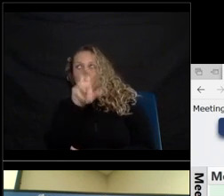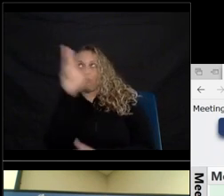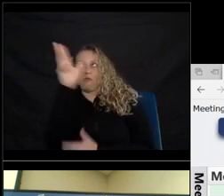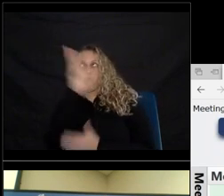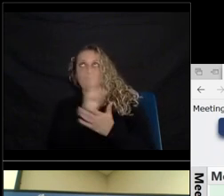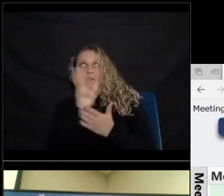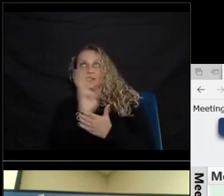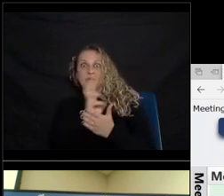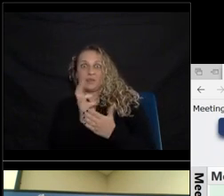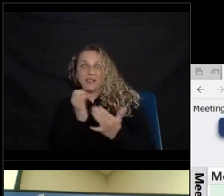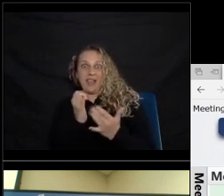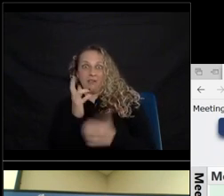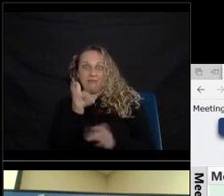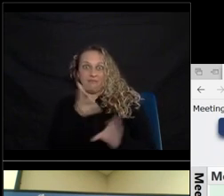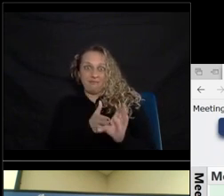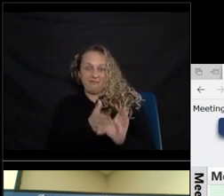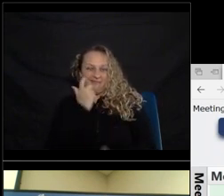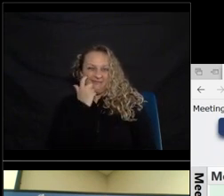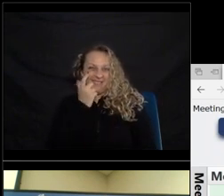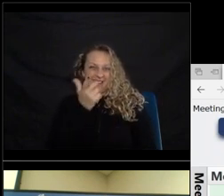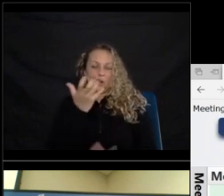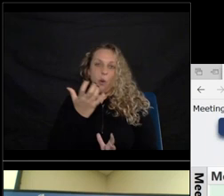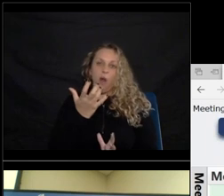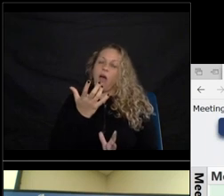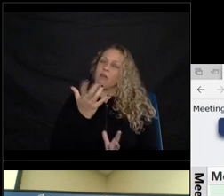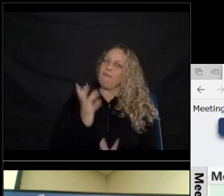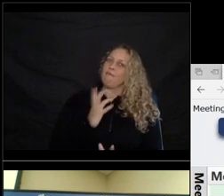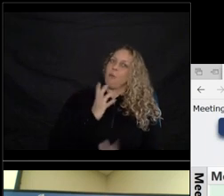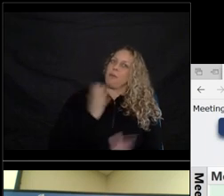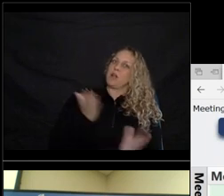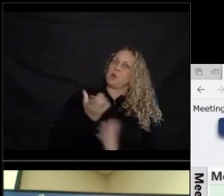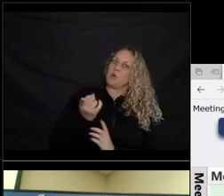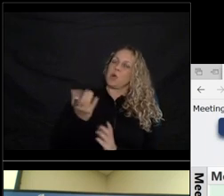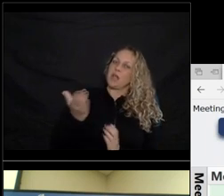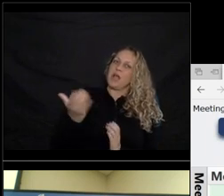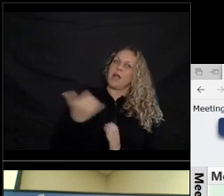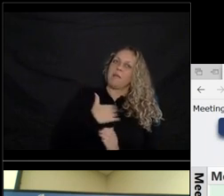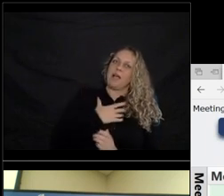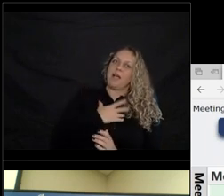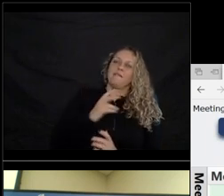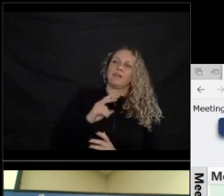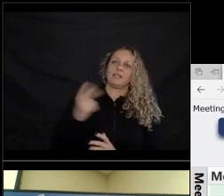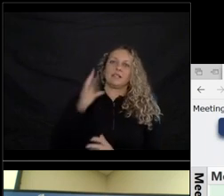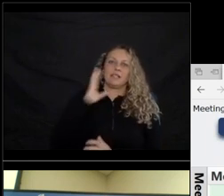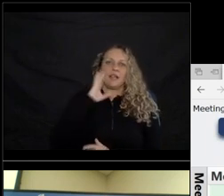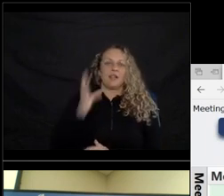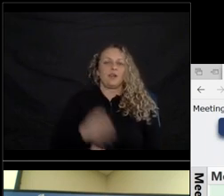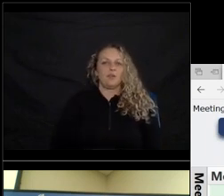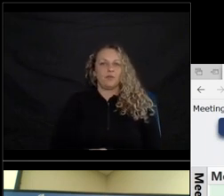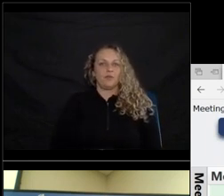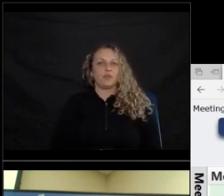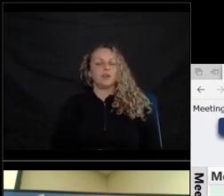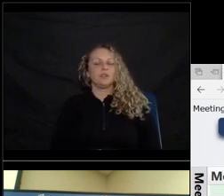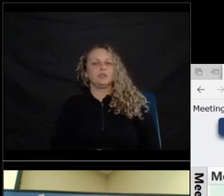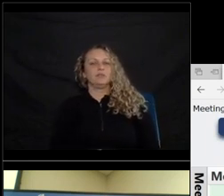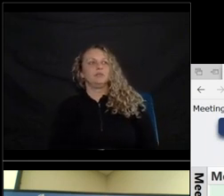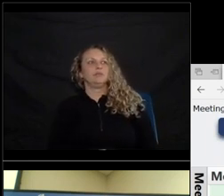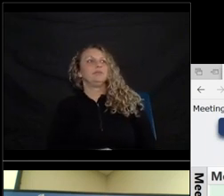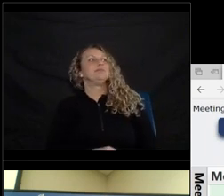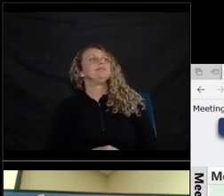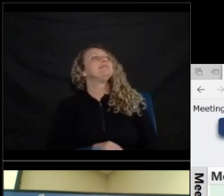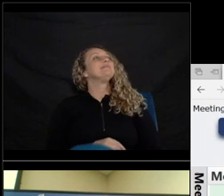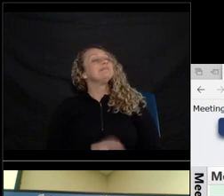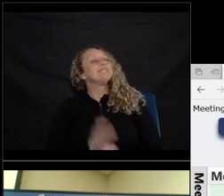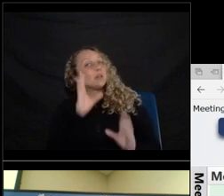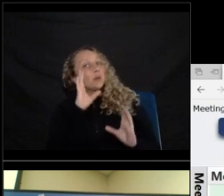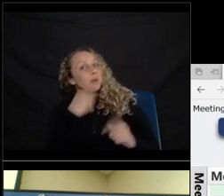now. We wanted to just formally introduce you and let him have a second to say hello. Okay, thank you. Can you hear